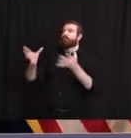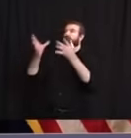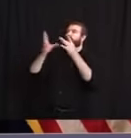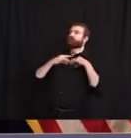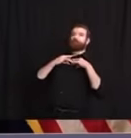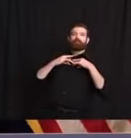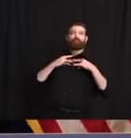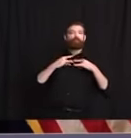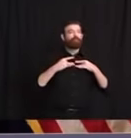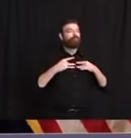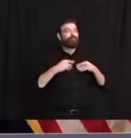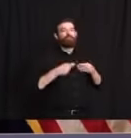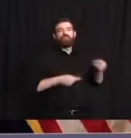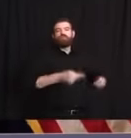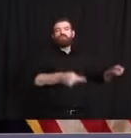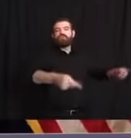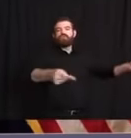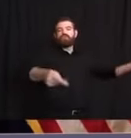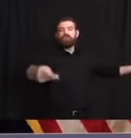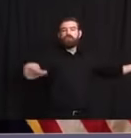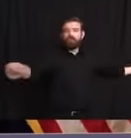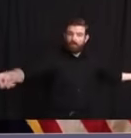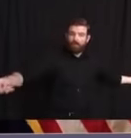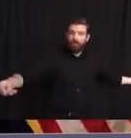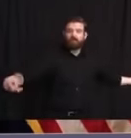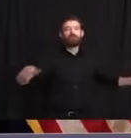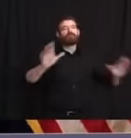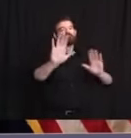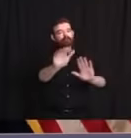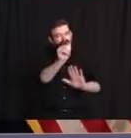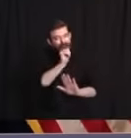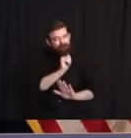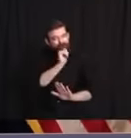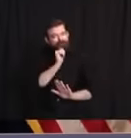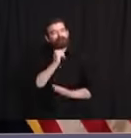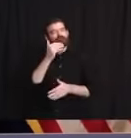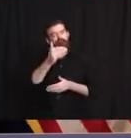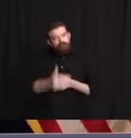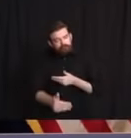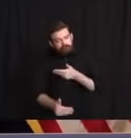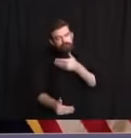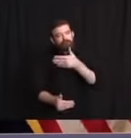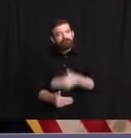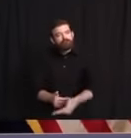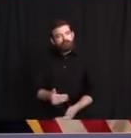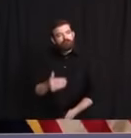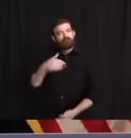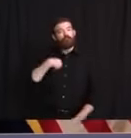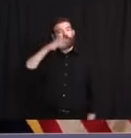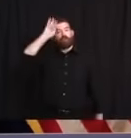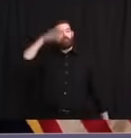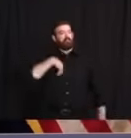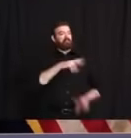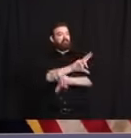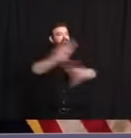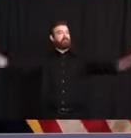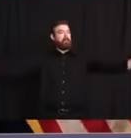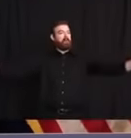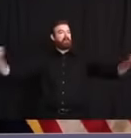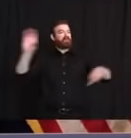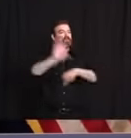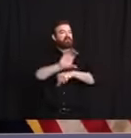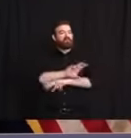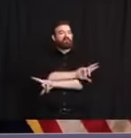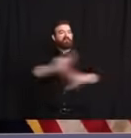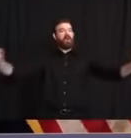before we'll get there indoors, but we got to be very careful. We're not holding back for some crazy reason. We're holding back because we want to do